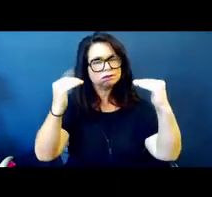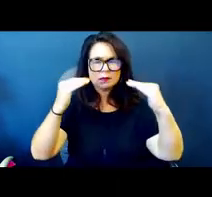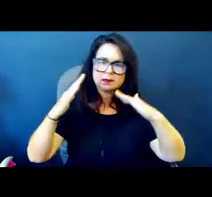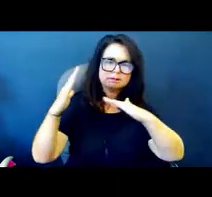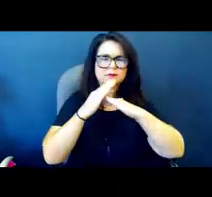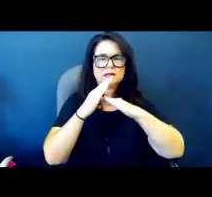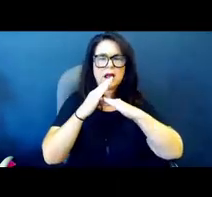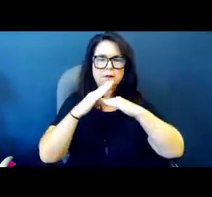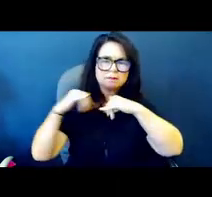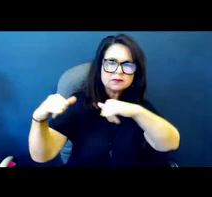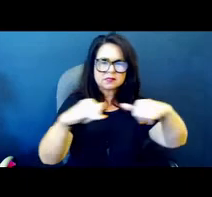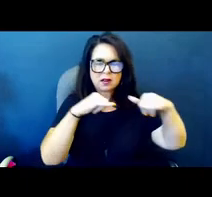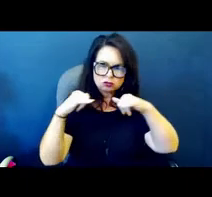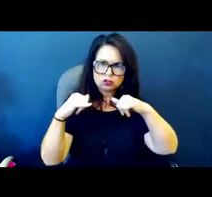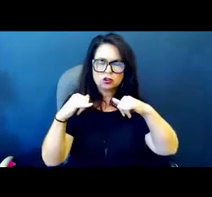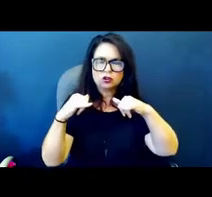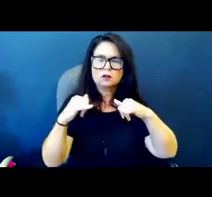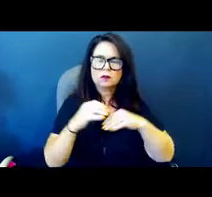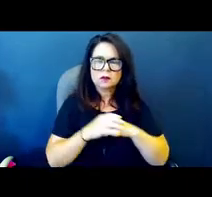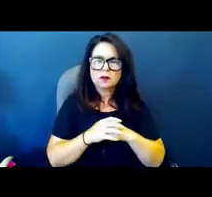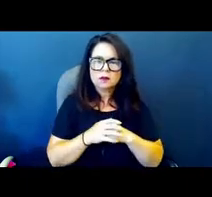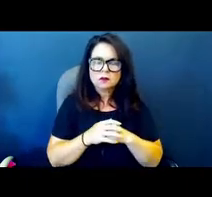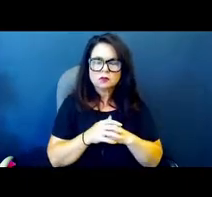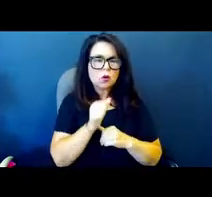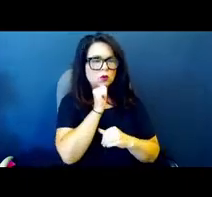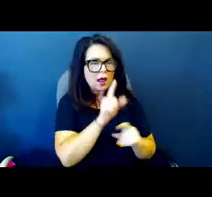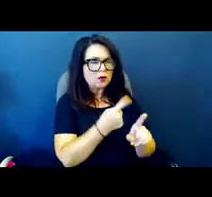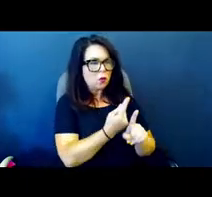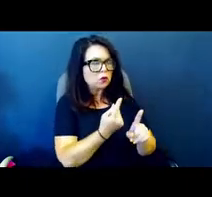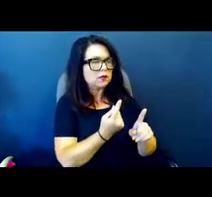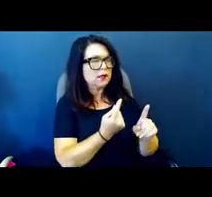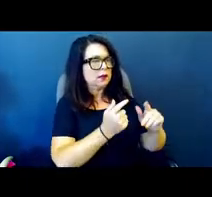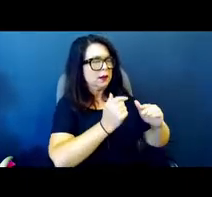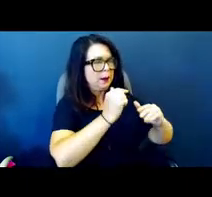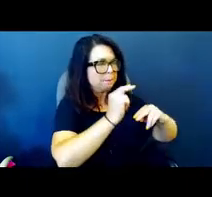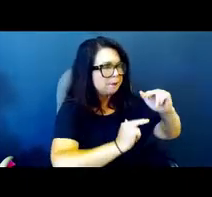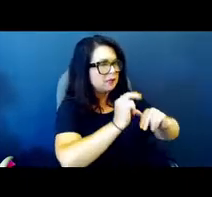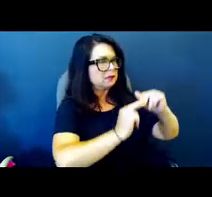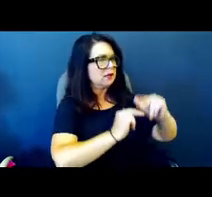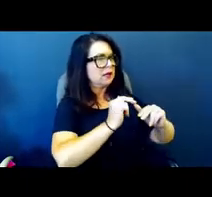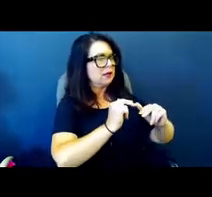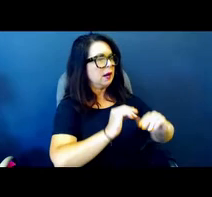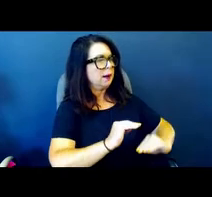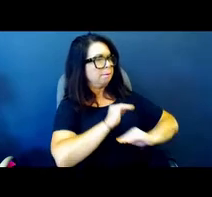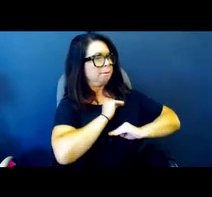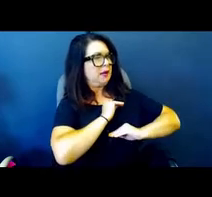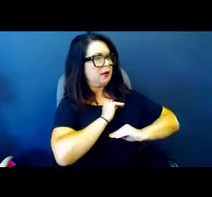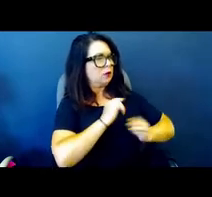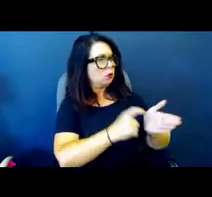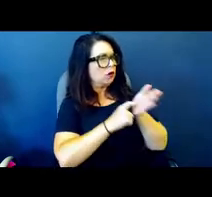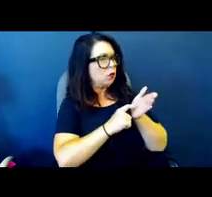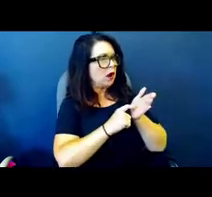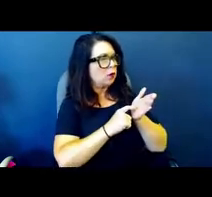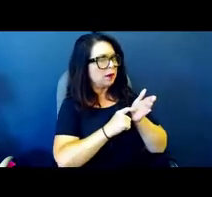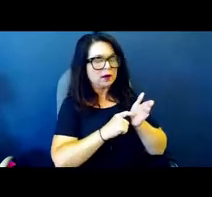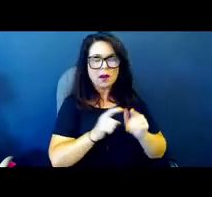than buildings and other entities saying, I'm meeting the requirements of the ADA because let